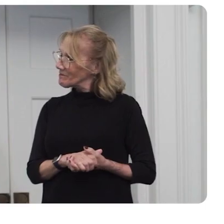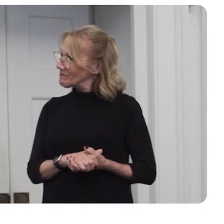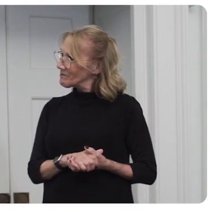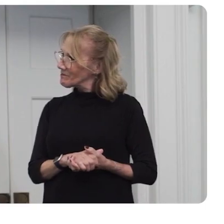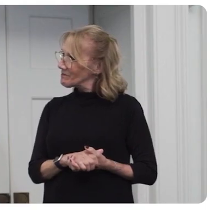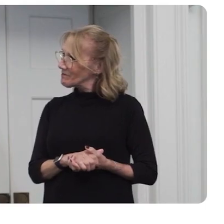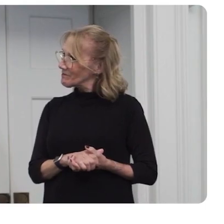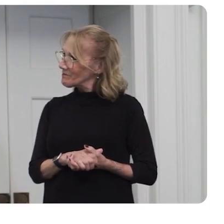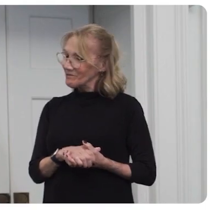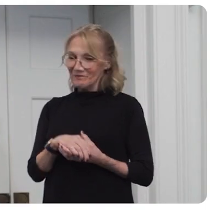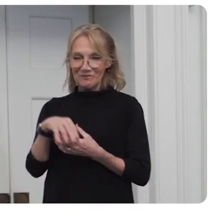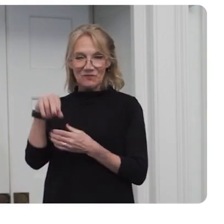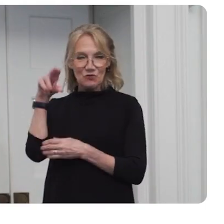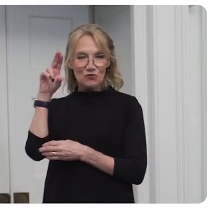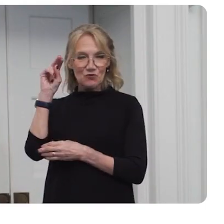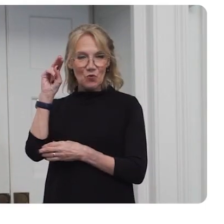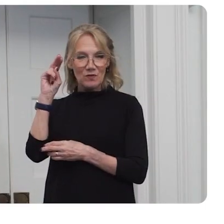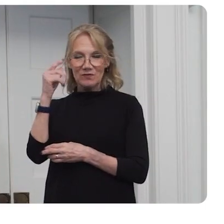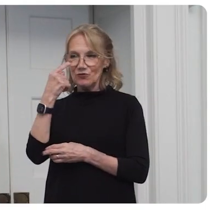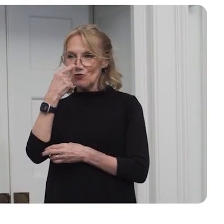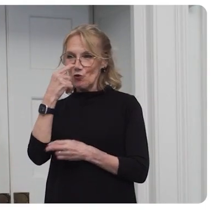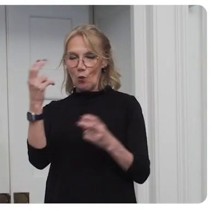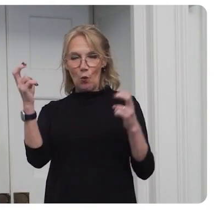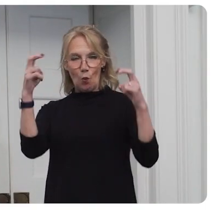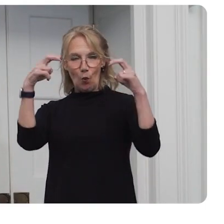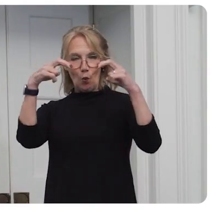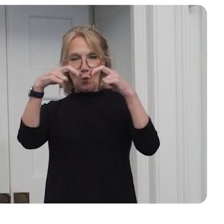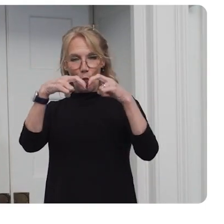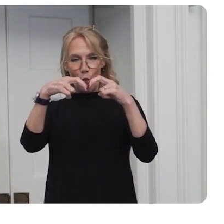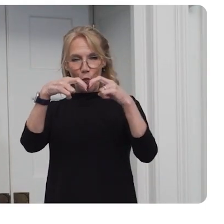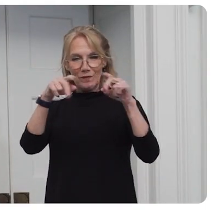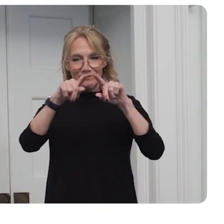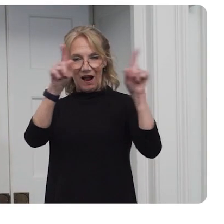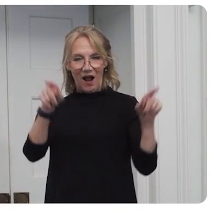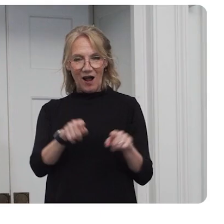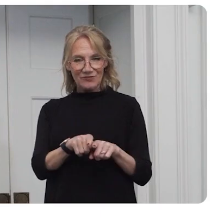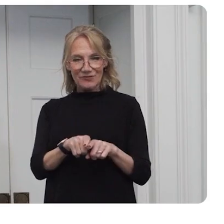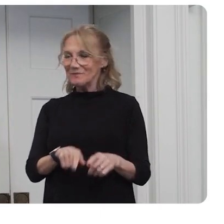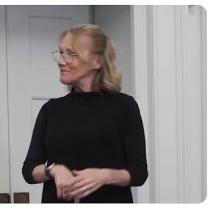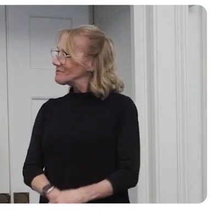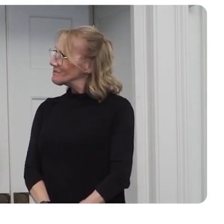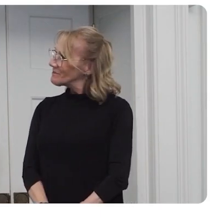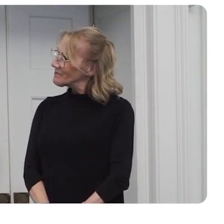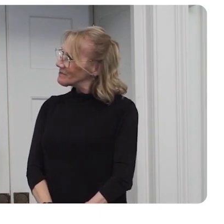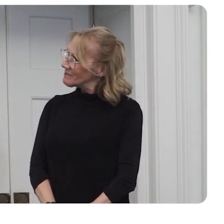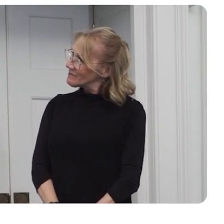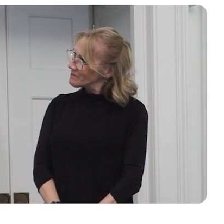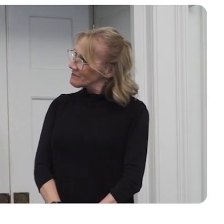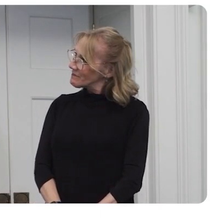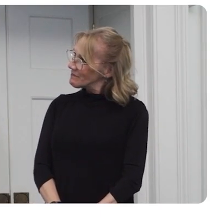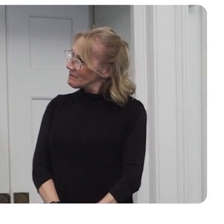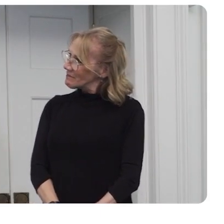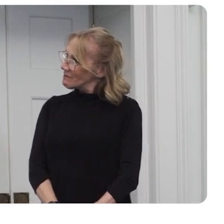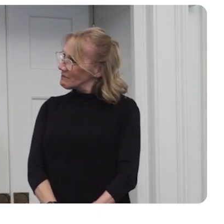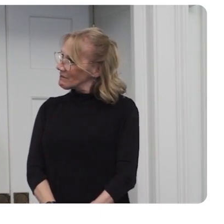it? Their noses reach together to meet. so they're, Yeah, they're on, it's it's, makes life. it's